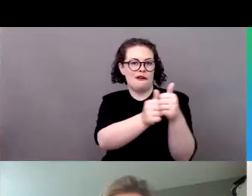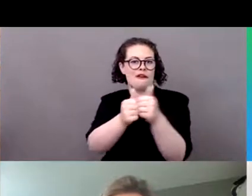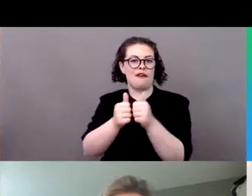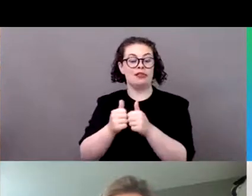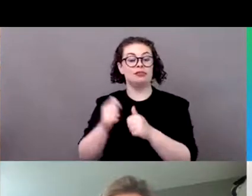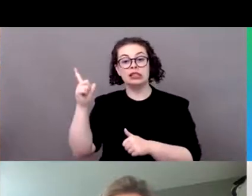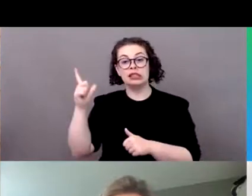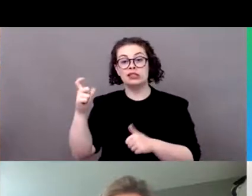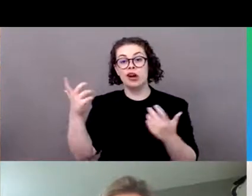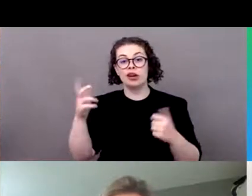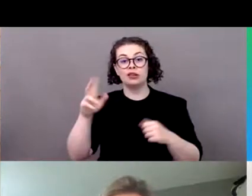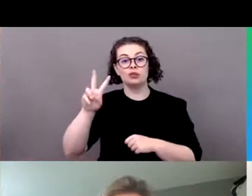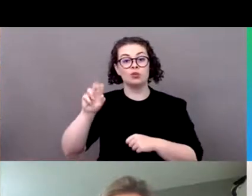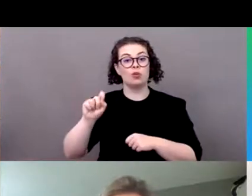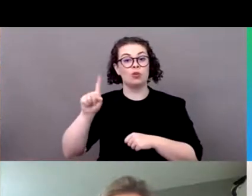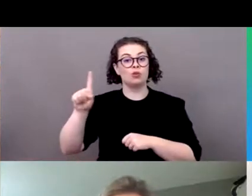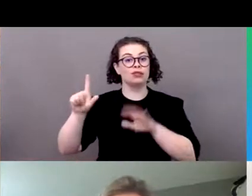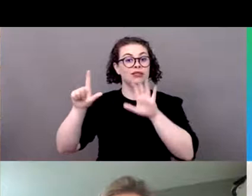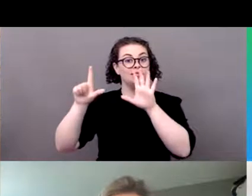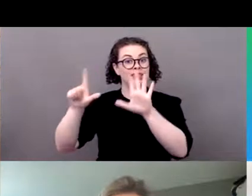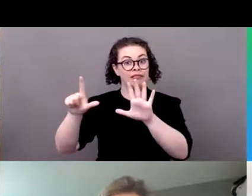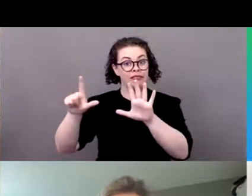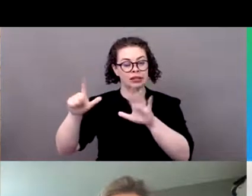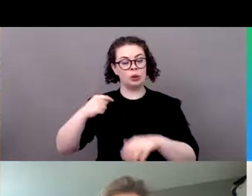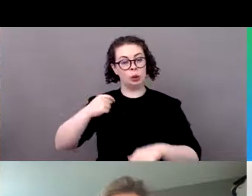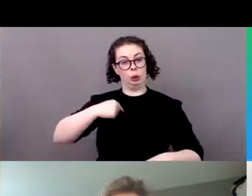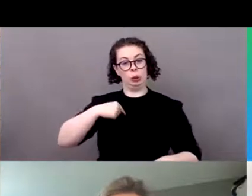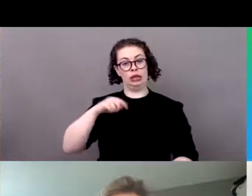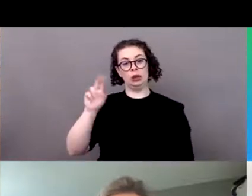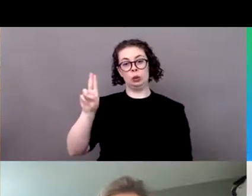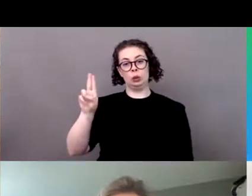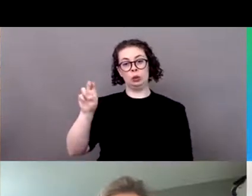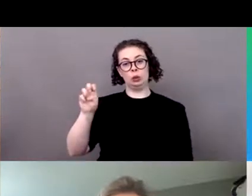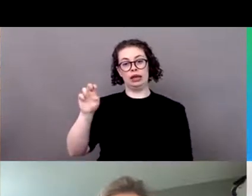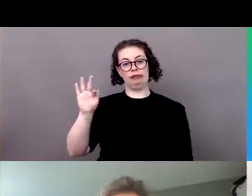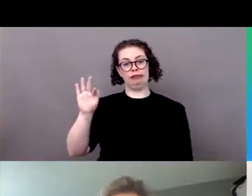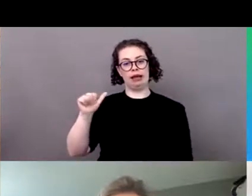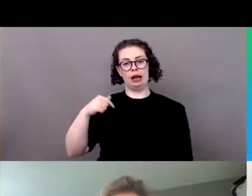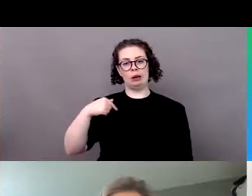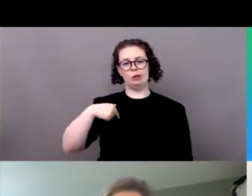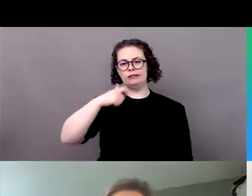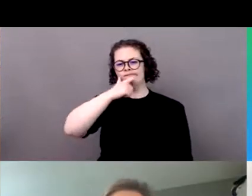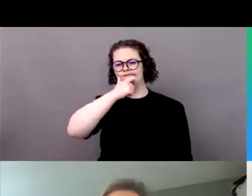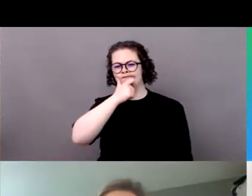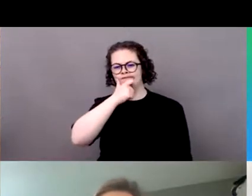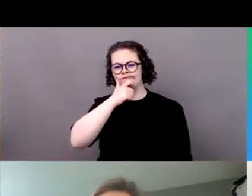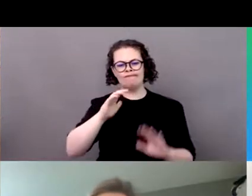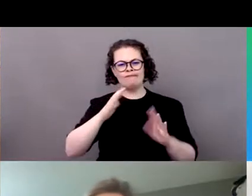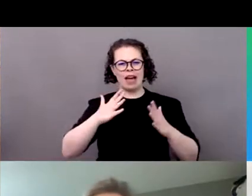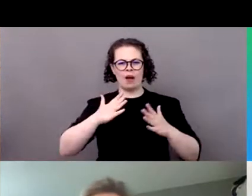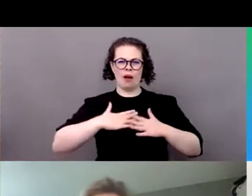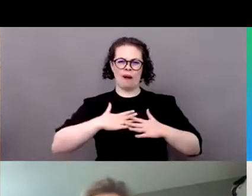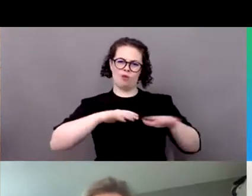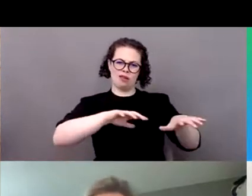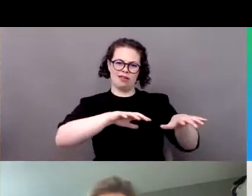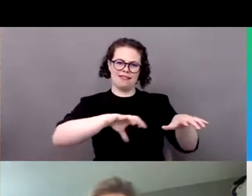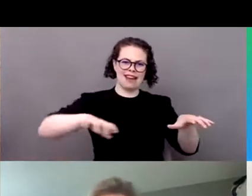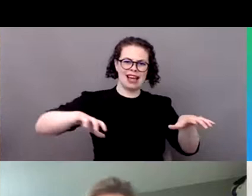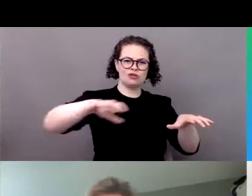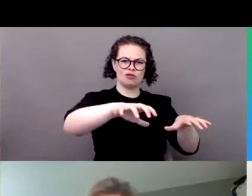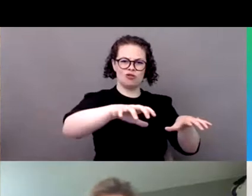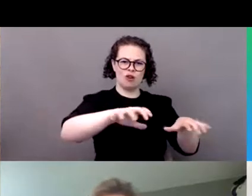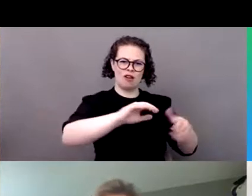UEFA we started with a service assistance to help our national associations to work more